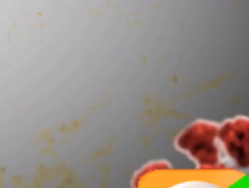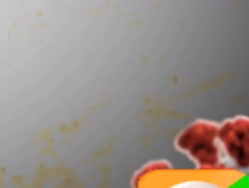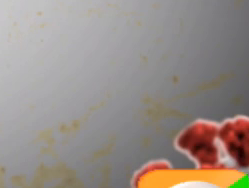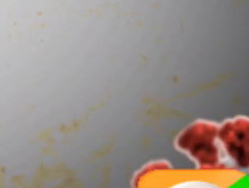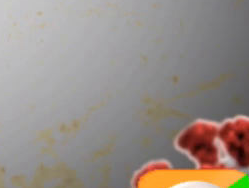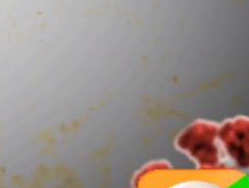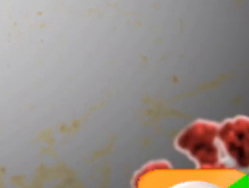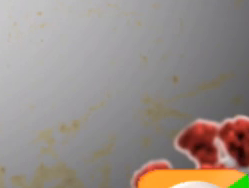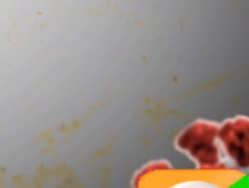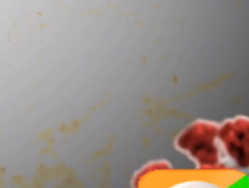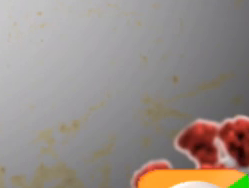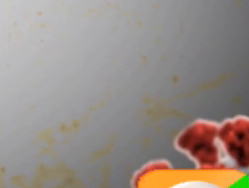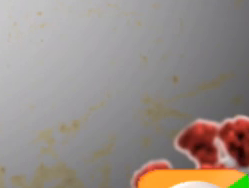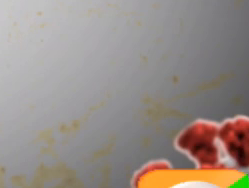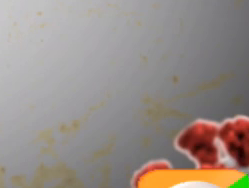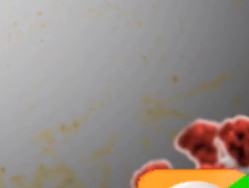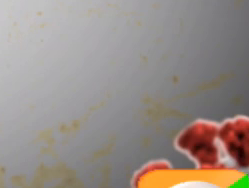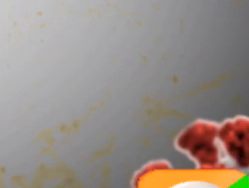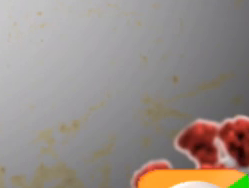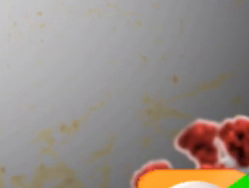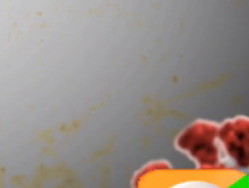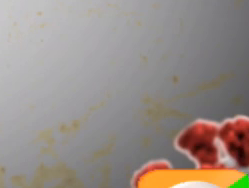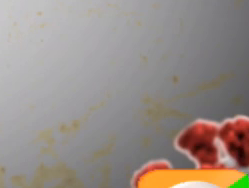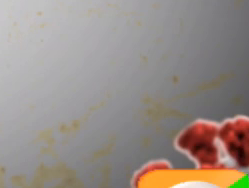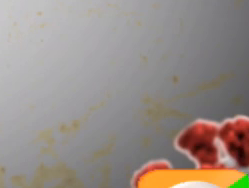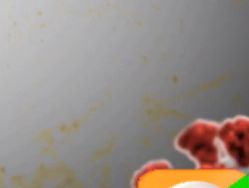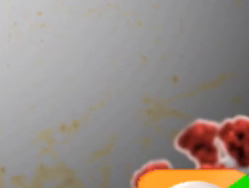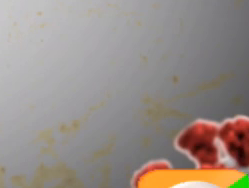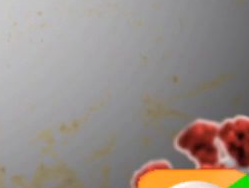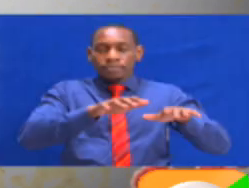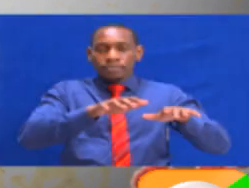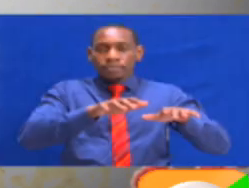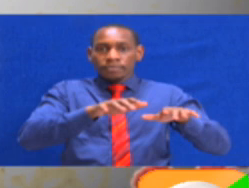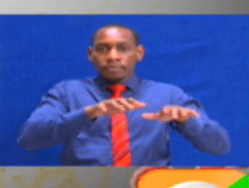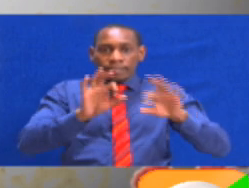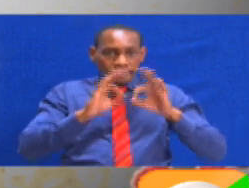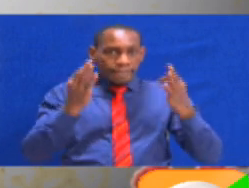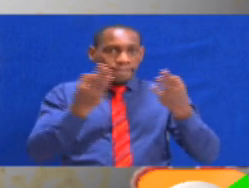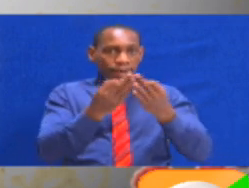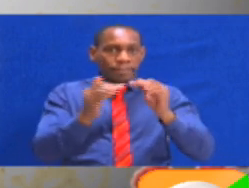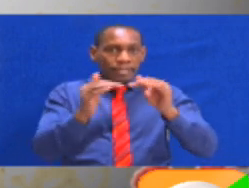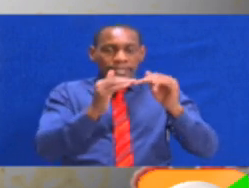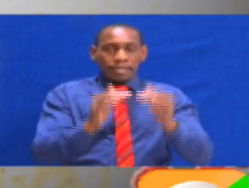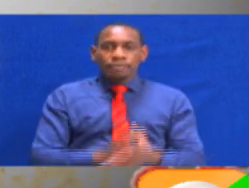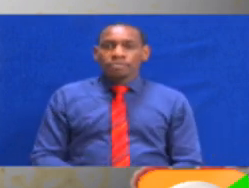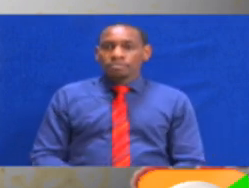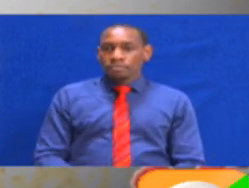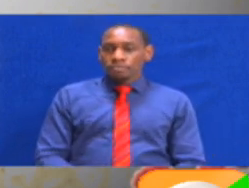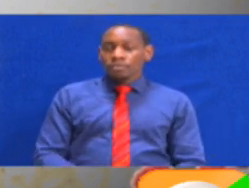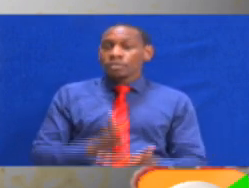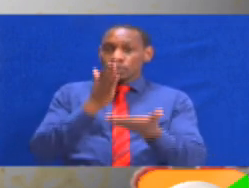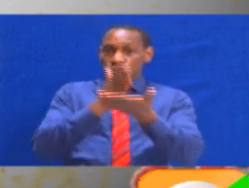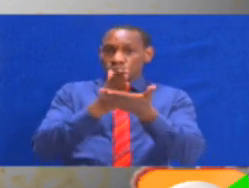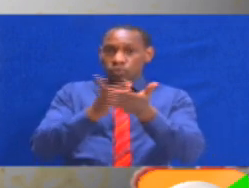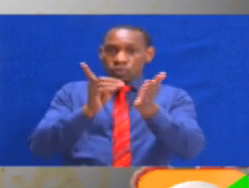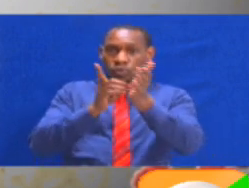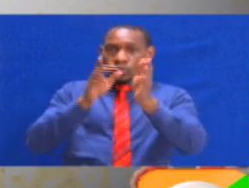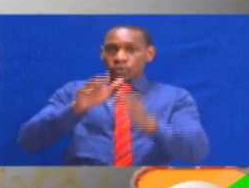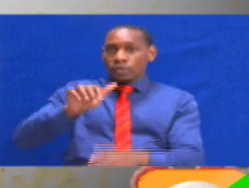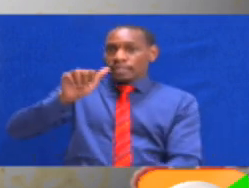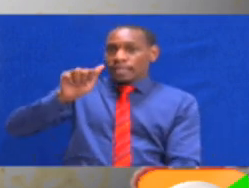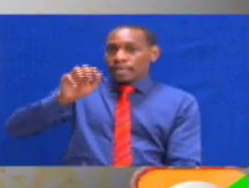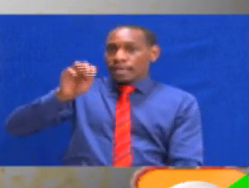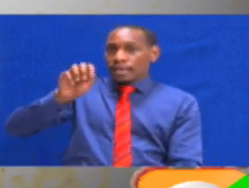worrying trend, where now the transmission deaths chains in the are community. Just now within and actually, close and actually Dr. Moth spoke about it, and he said that these people